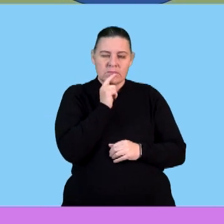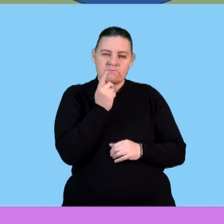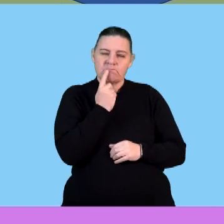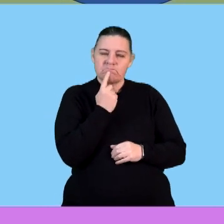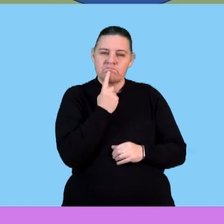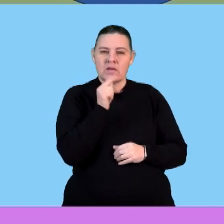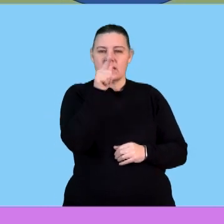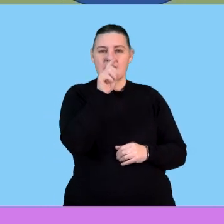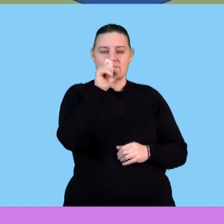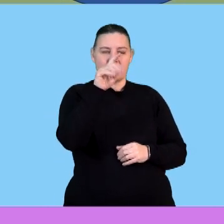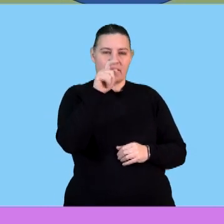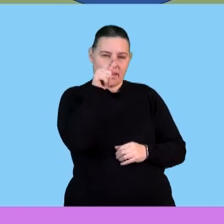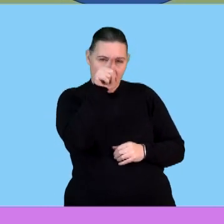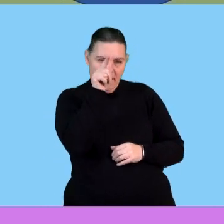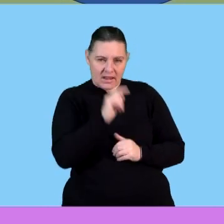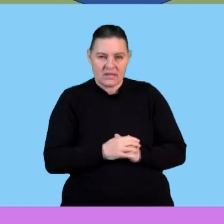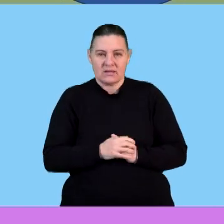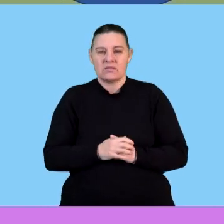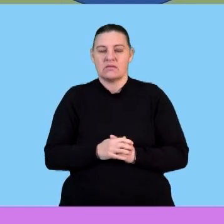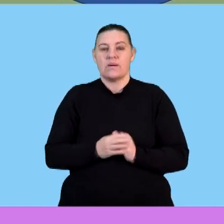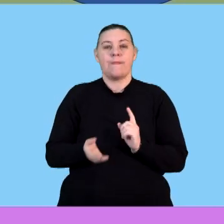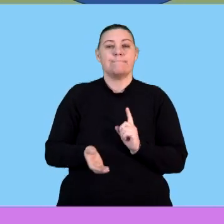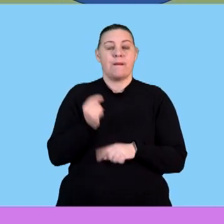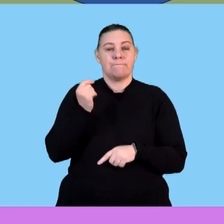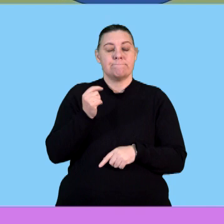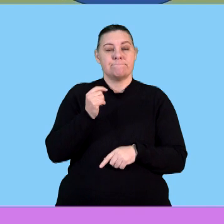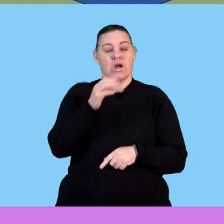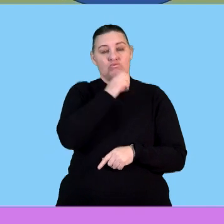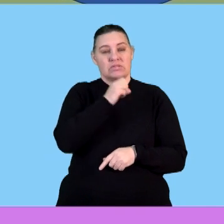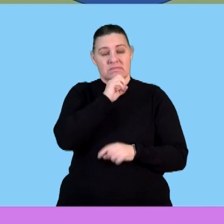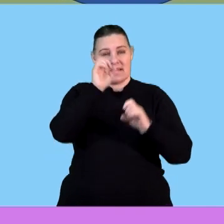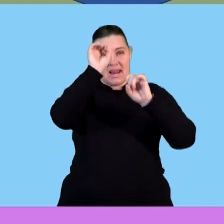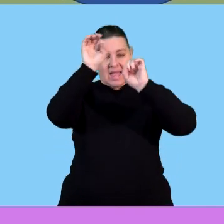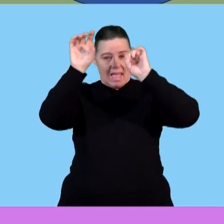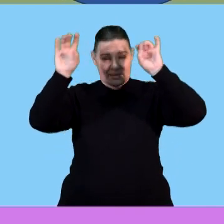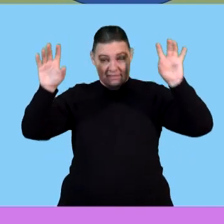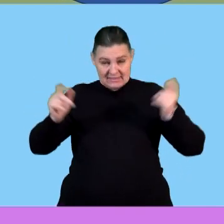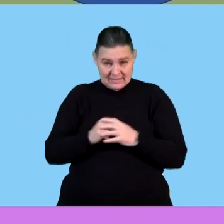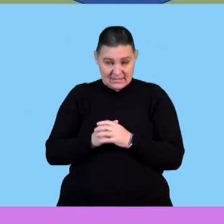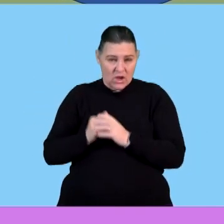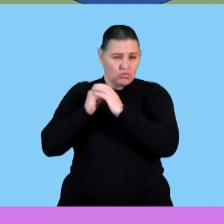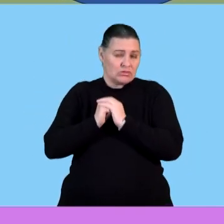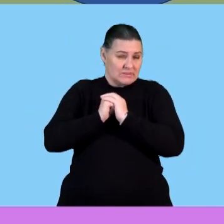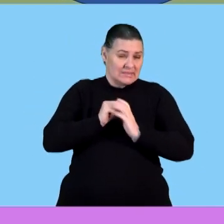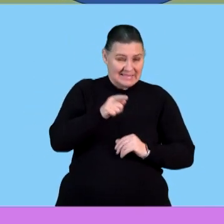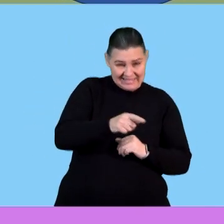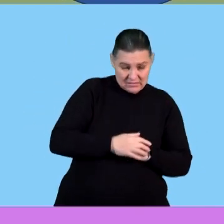the stable is here. So we're taking these Christmas lights and we're adding it around the